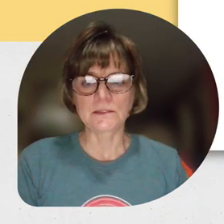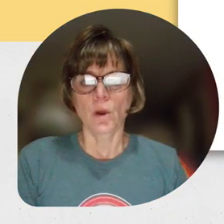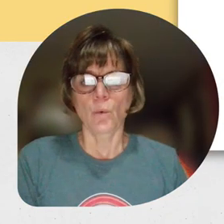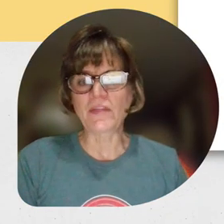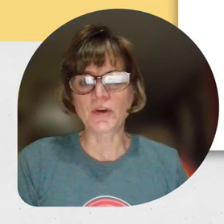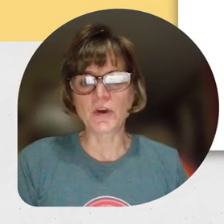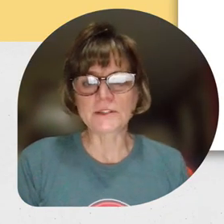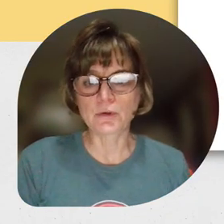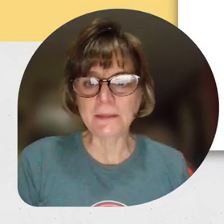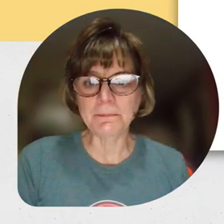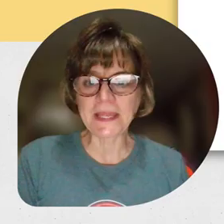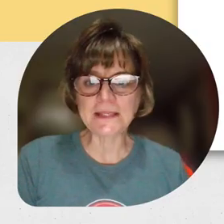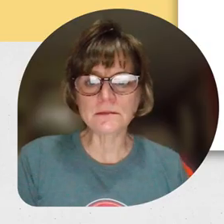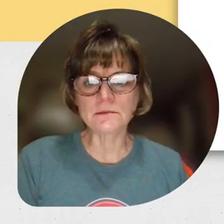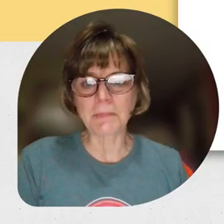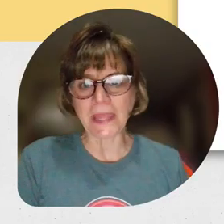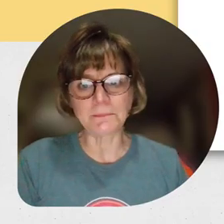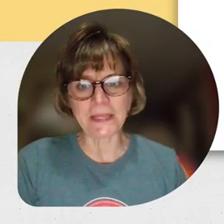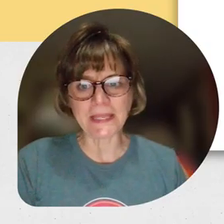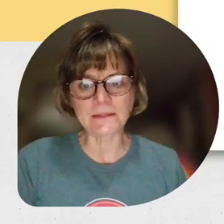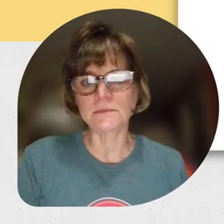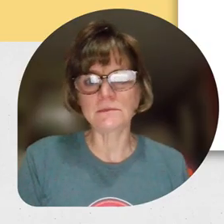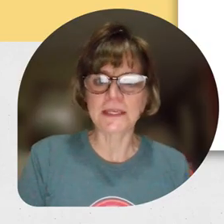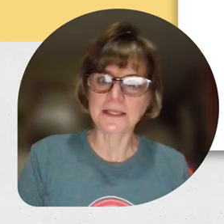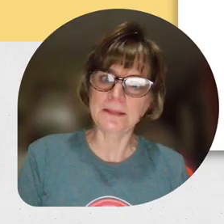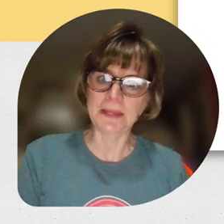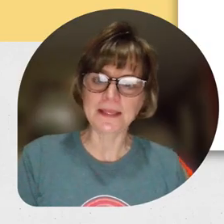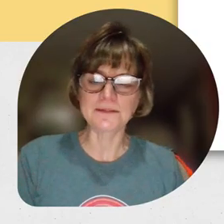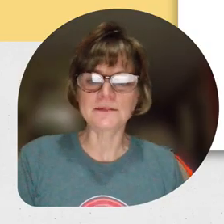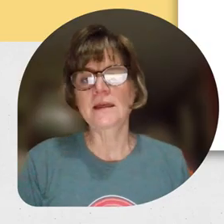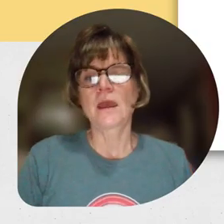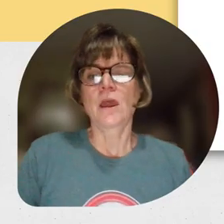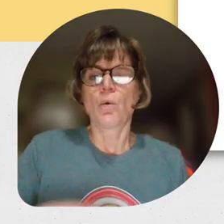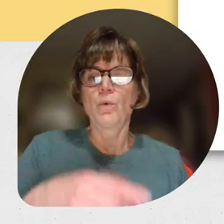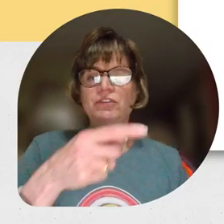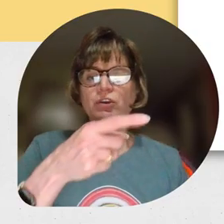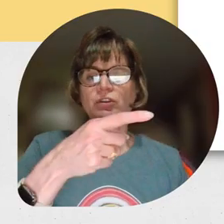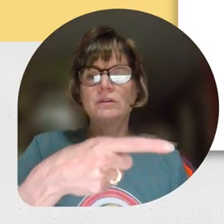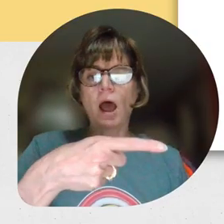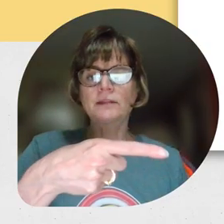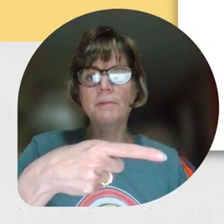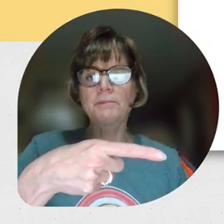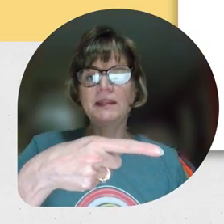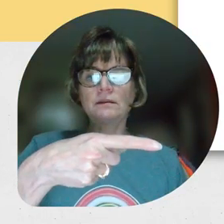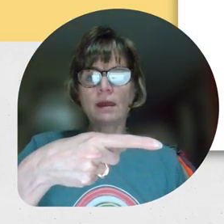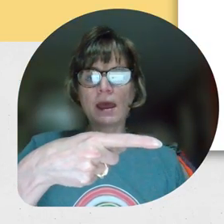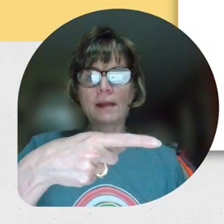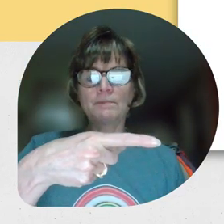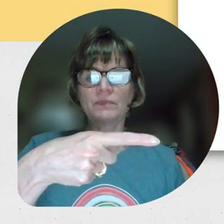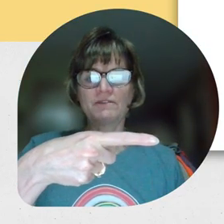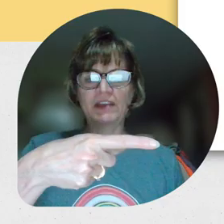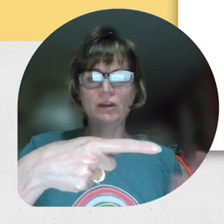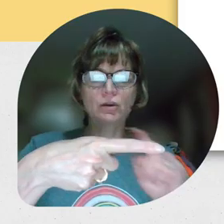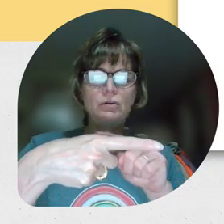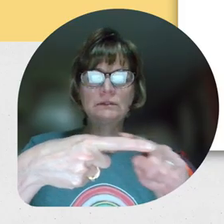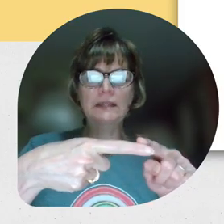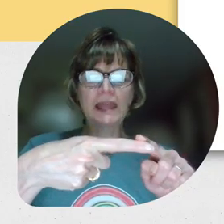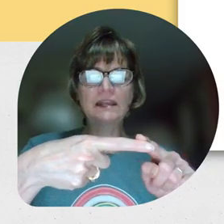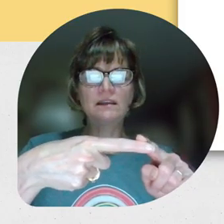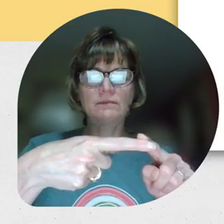Bean. Whether it's green bean, baked bean, kidney bean, with your non-dominant